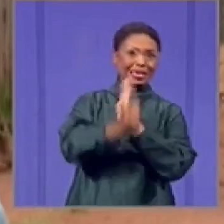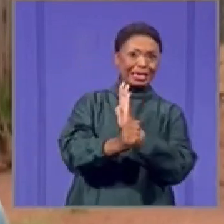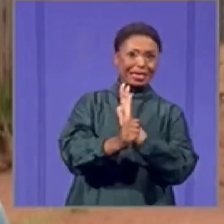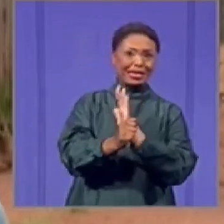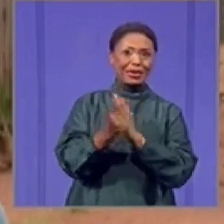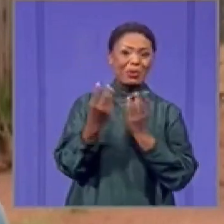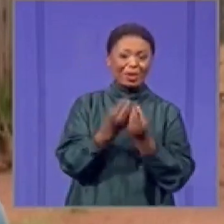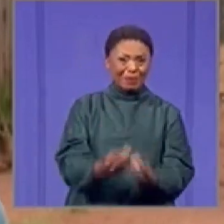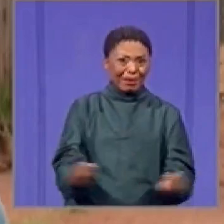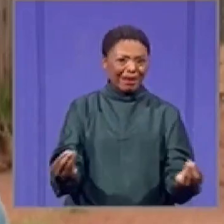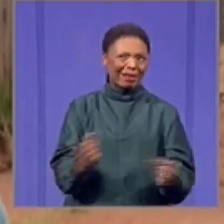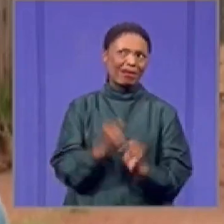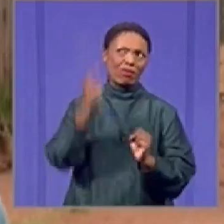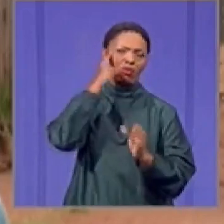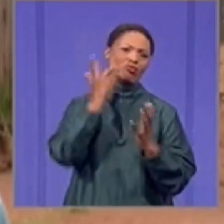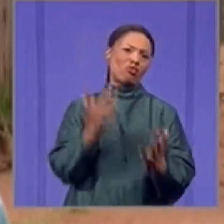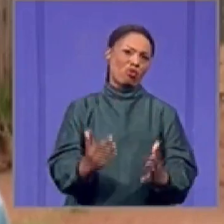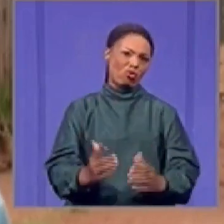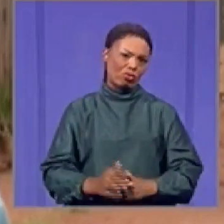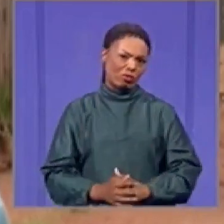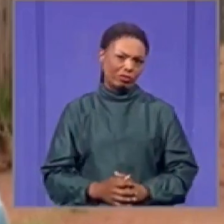the children.